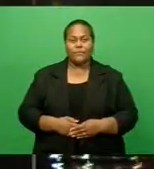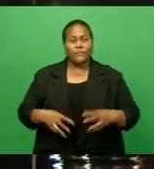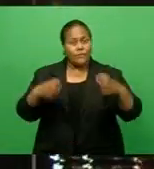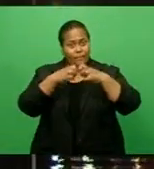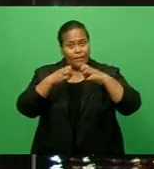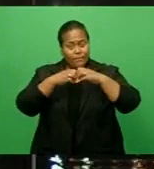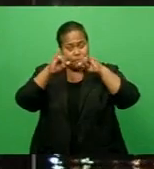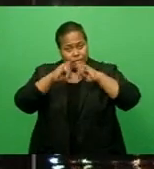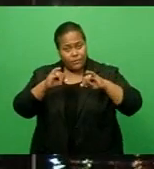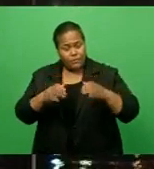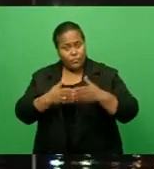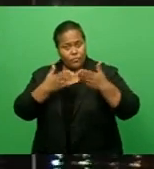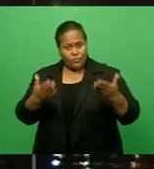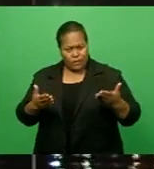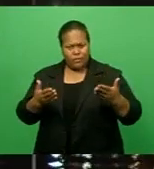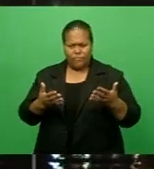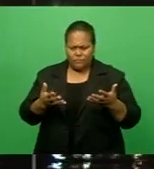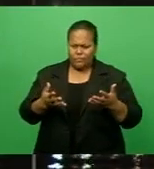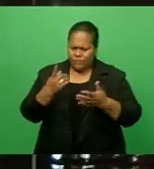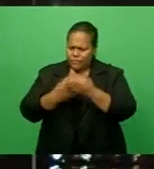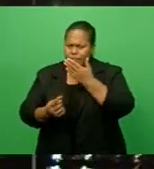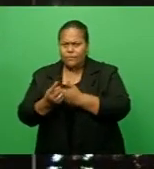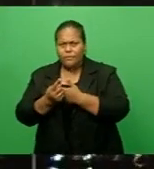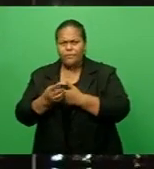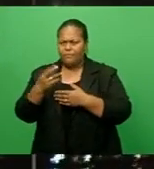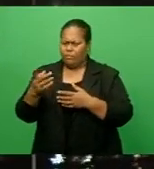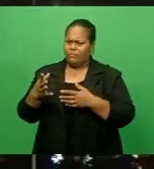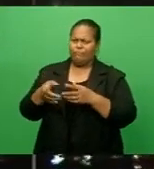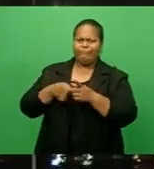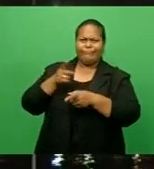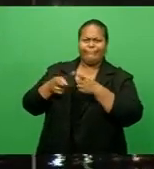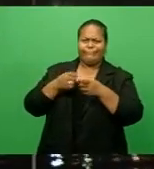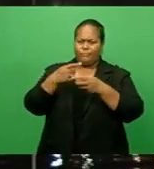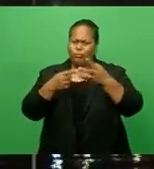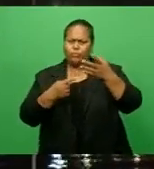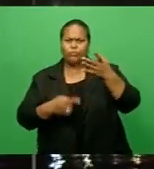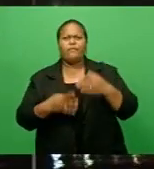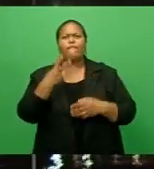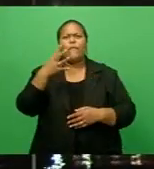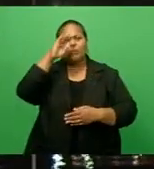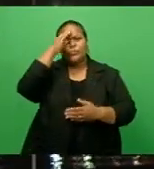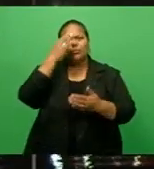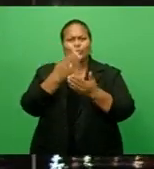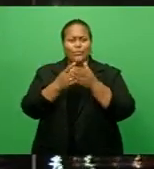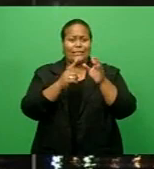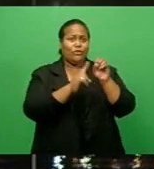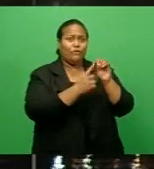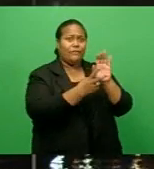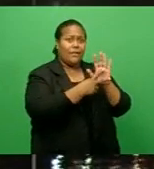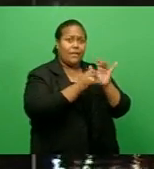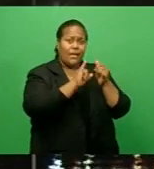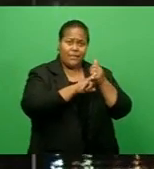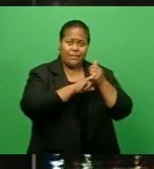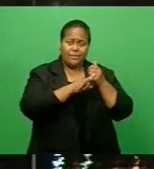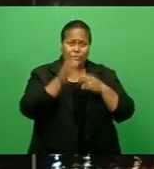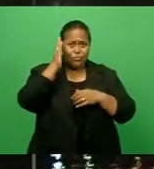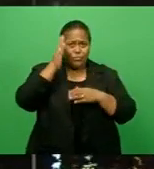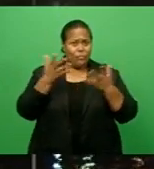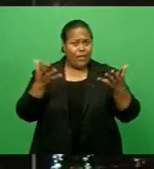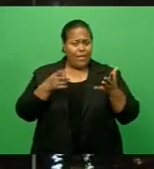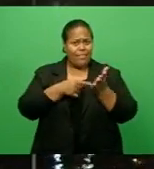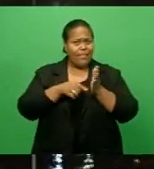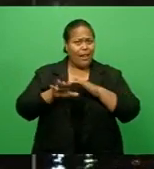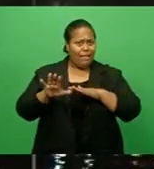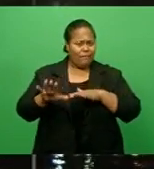Multiple investigations are now underway into allegations that 4 students of Queen Victoria School in Tailevu were stripped naked and had